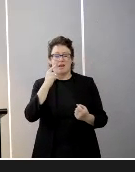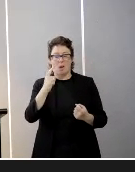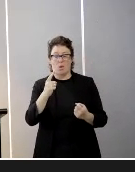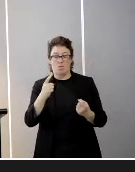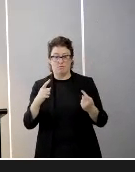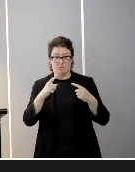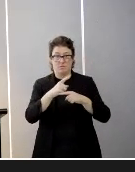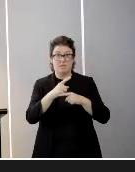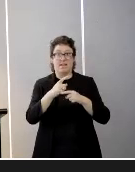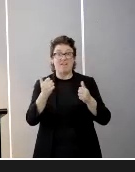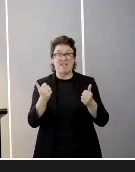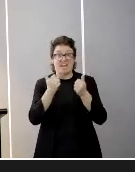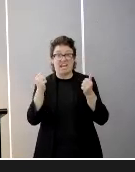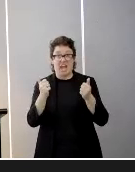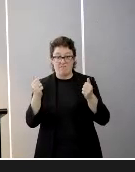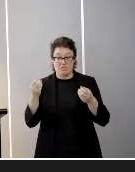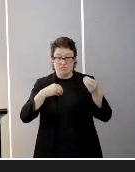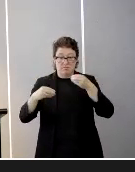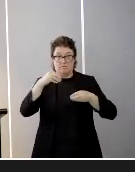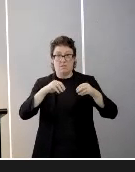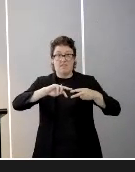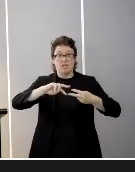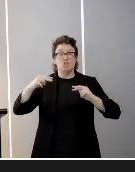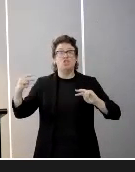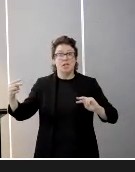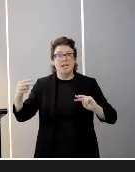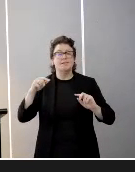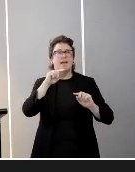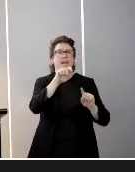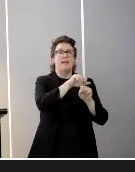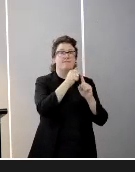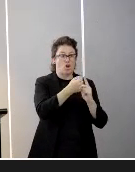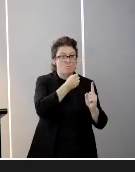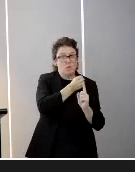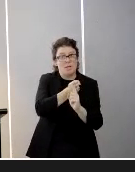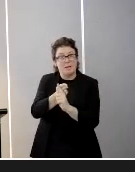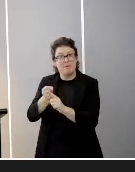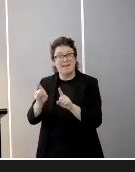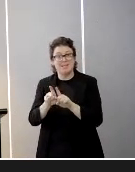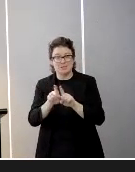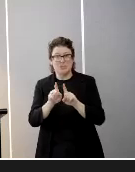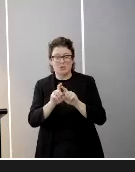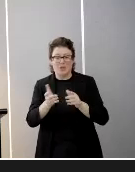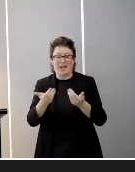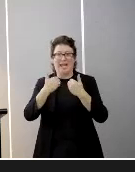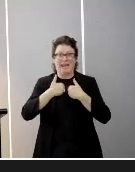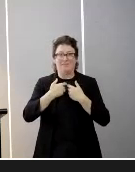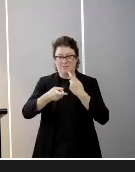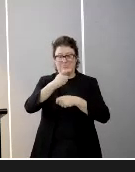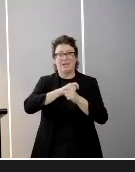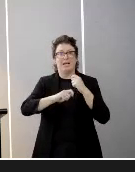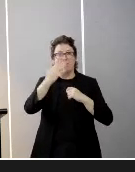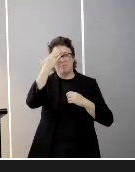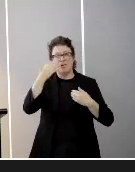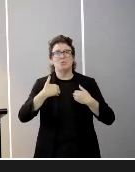threshold where if you have enough of these genes and maybe you have certain environmental things that happen to you, that pushes you over the edge. But we